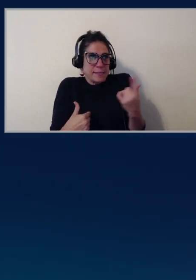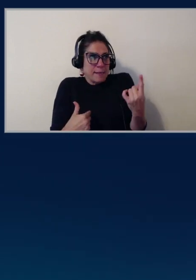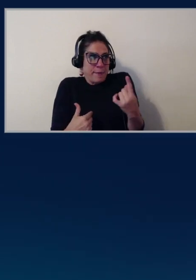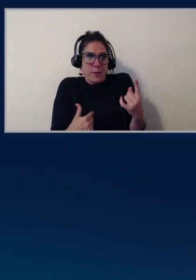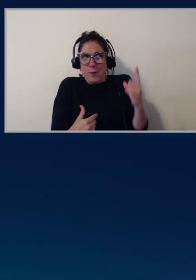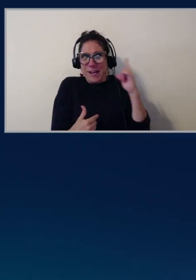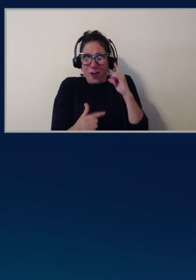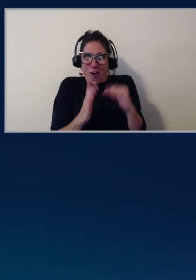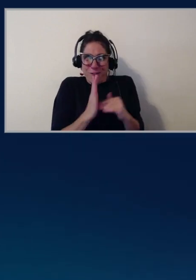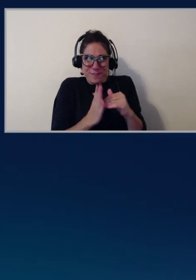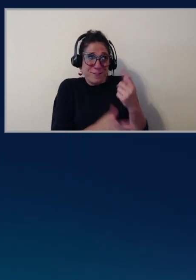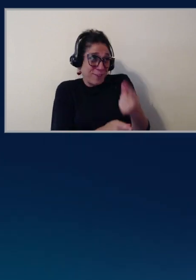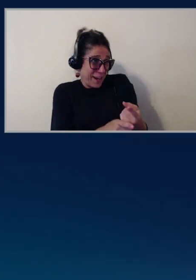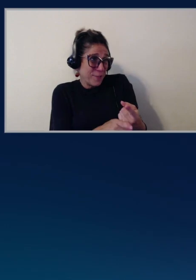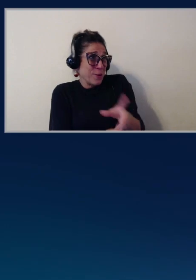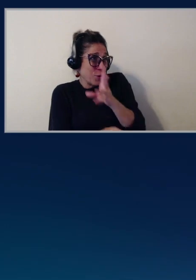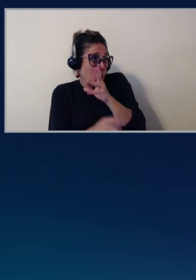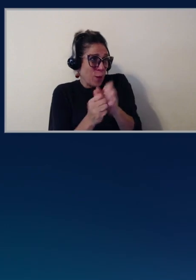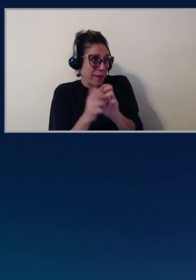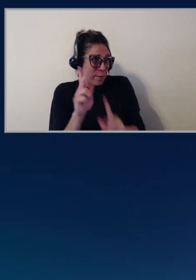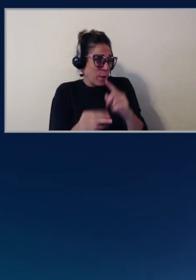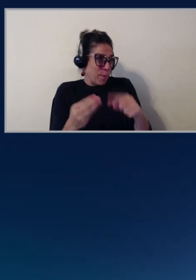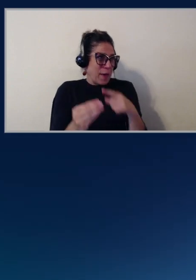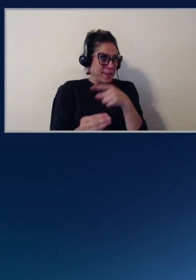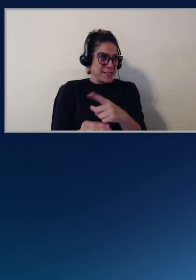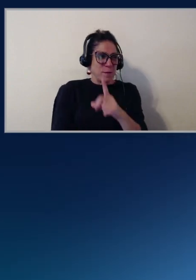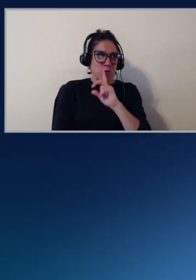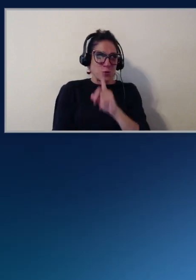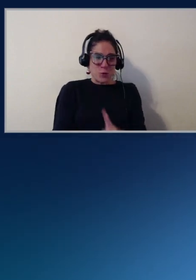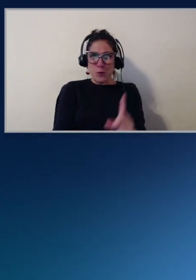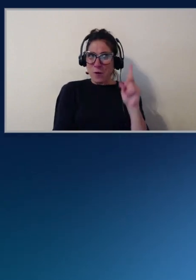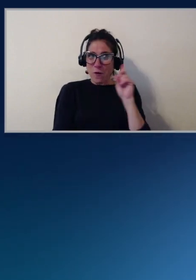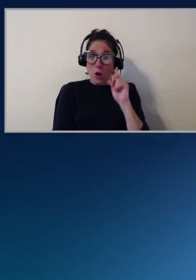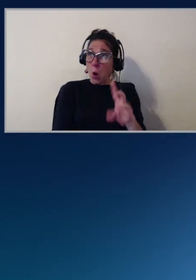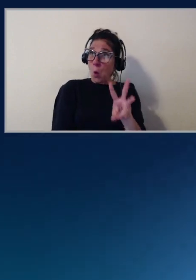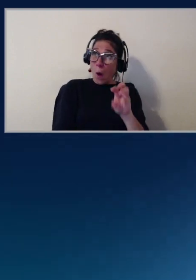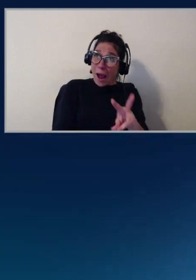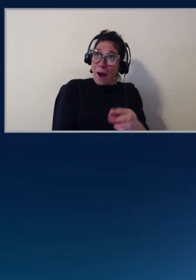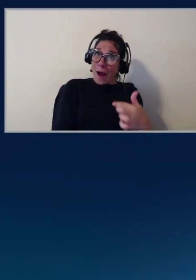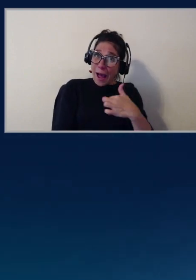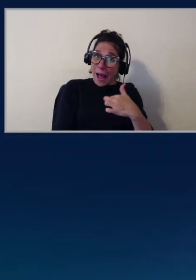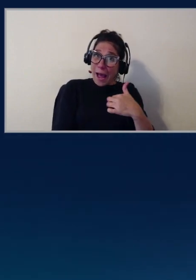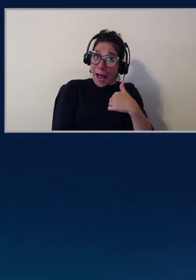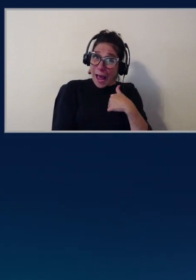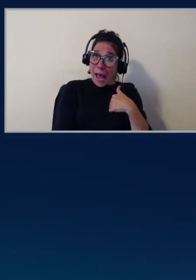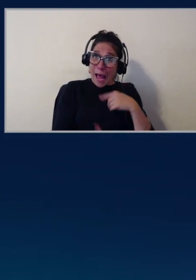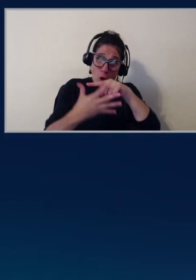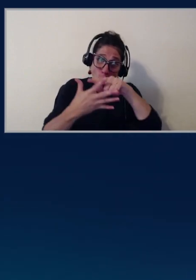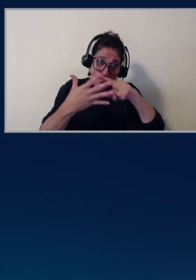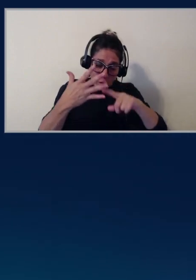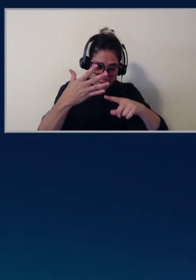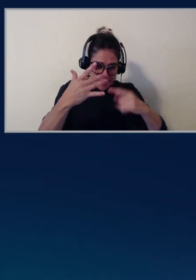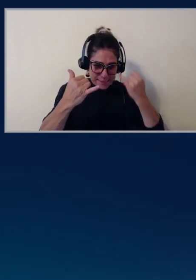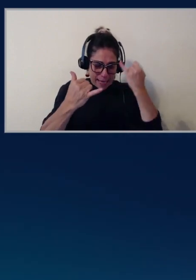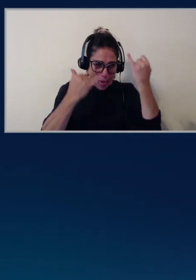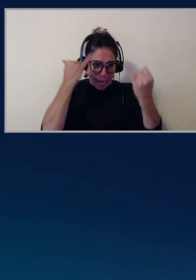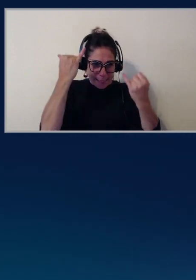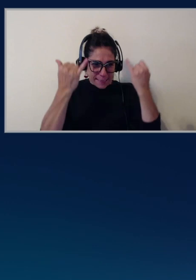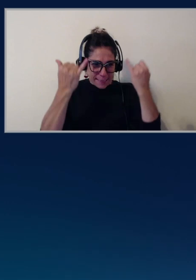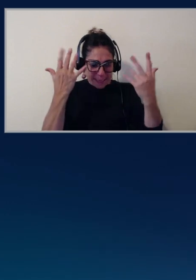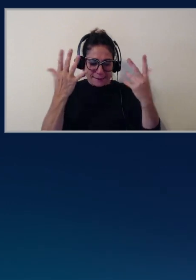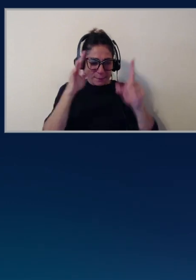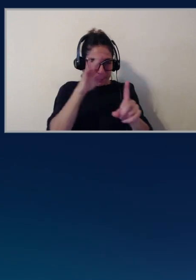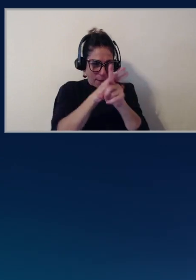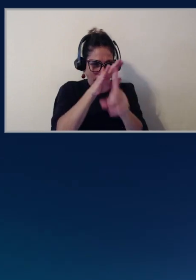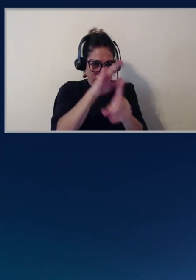time, isn't it? Every time you talk to people about this, I'm sure you hear, wow, actually, I'm having like all these ideas come to mind,